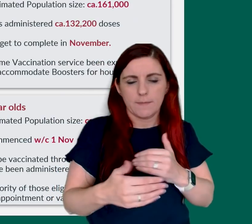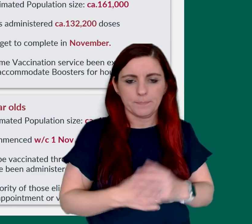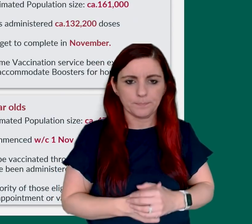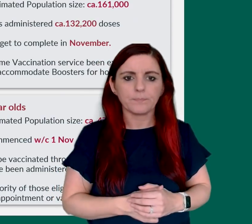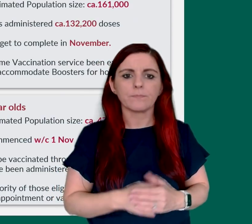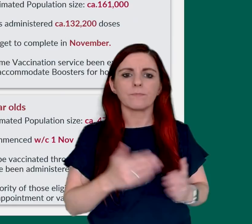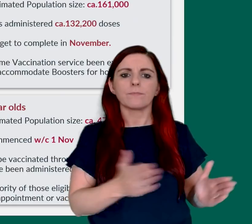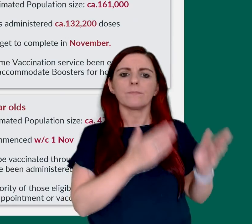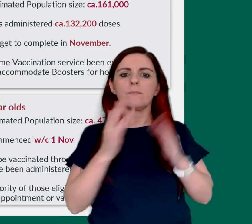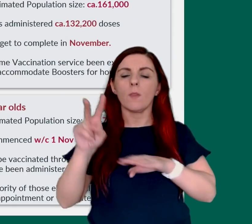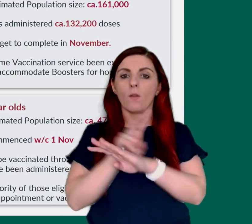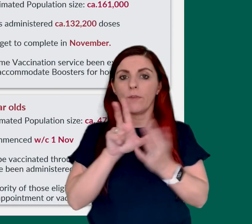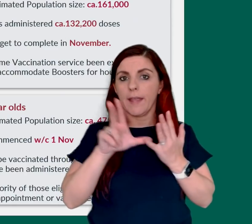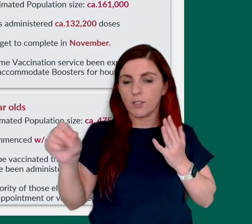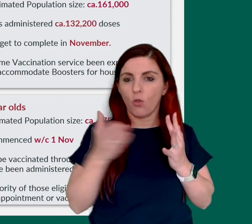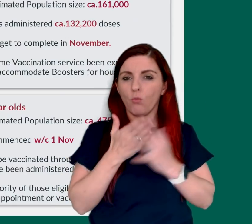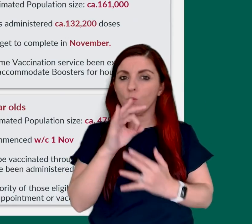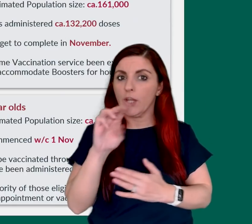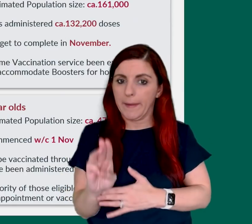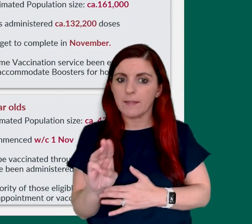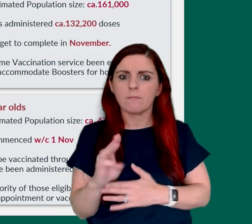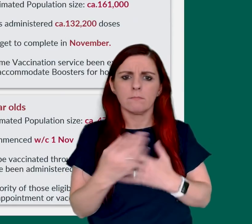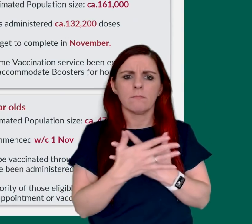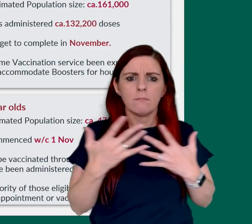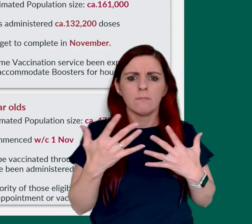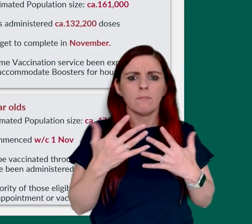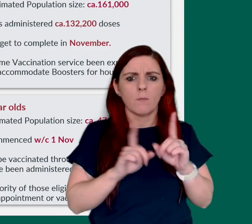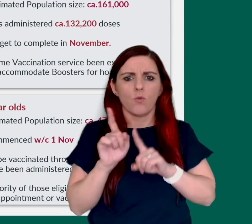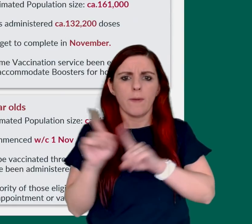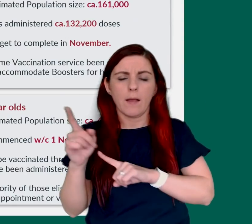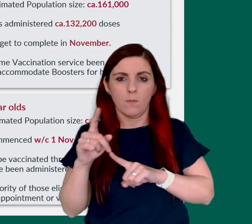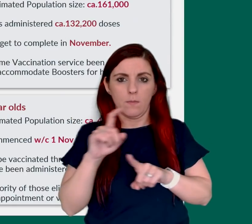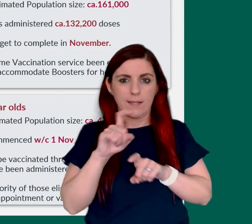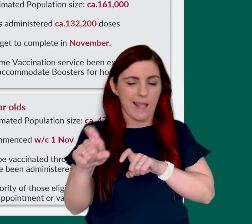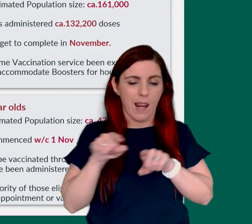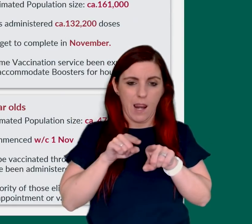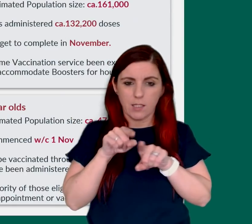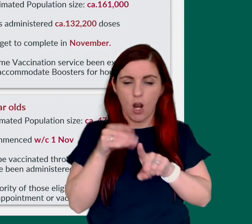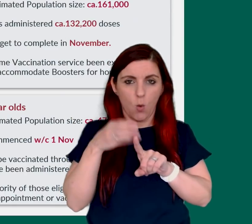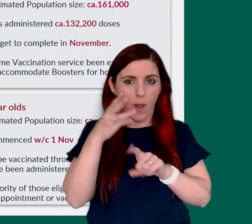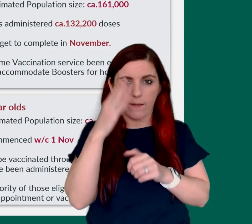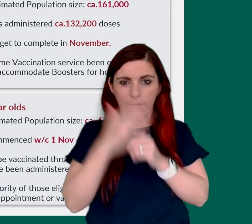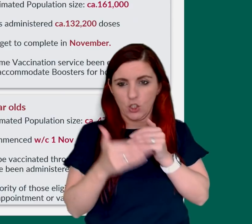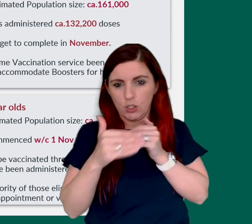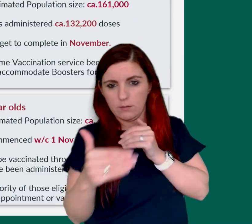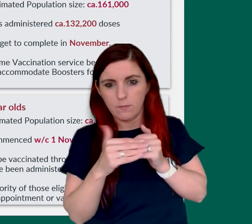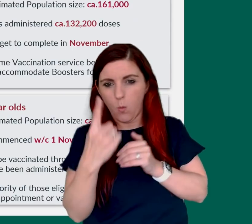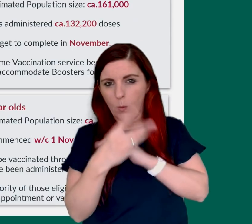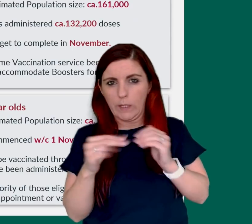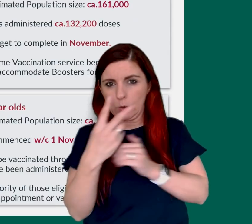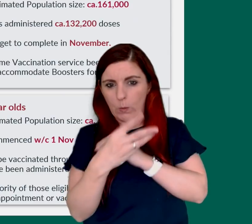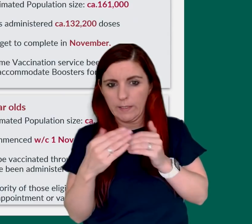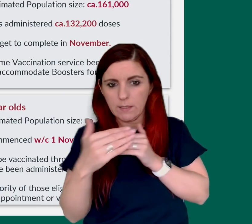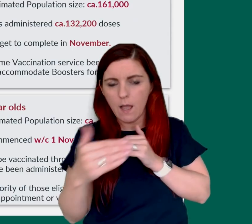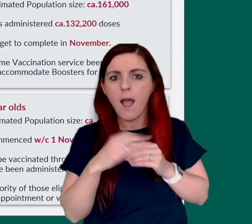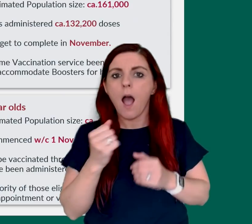In terms of the over 80s, been done through general practice, a lot of good progress, and we believe that's still on track to complete in the coming week or so. And again, although there's a